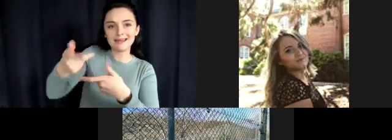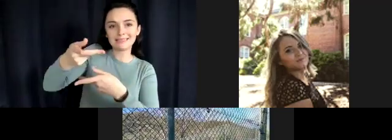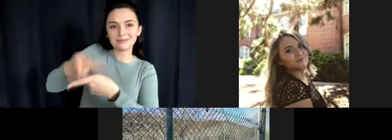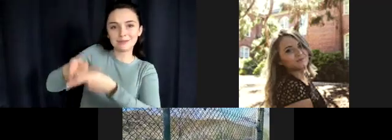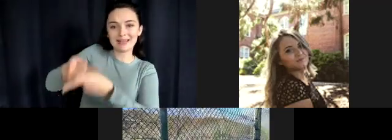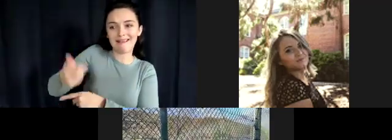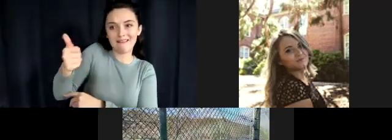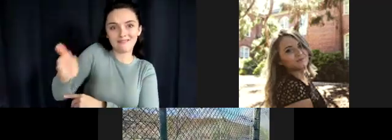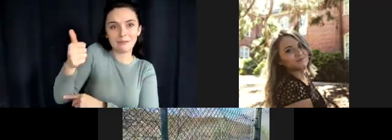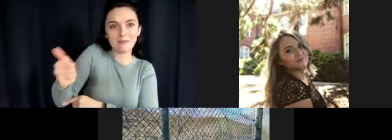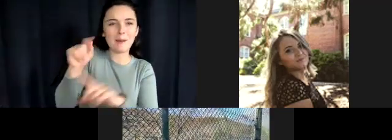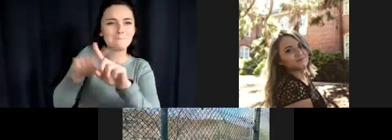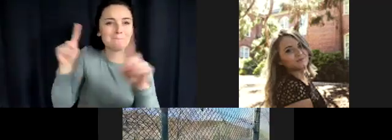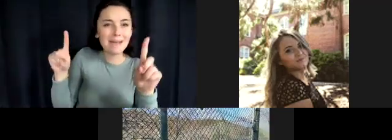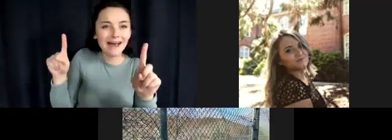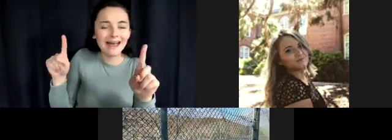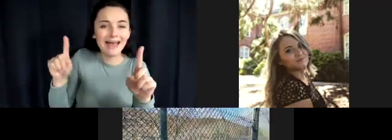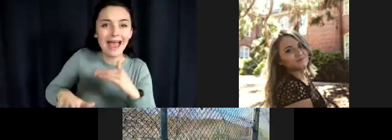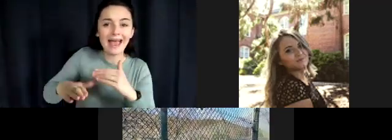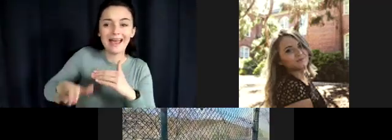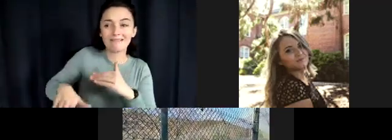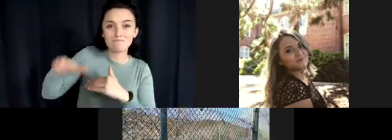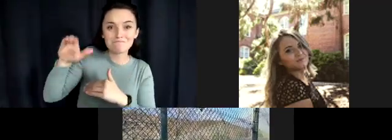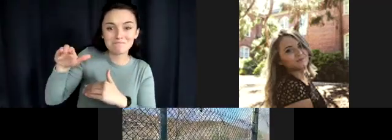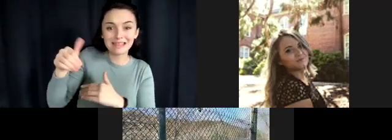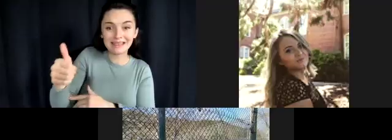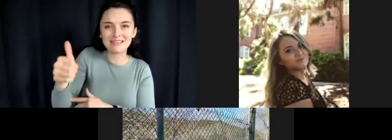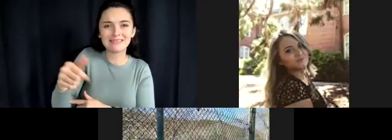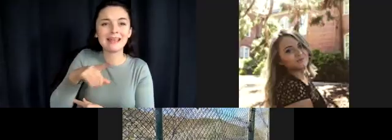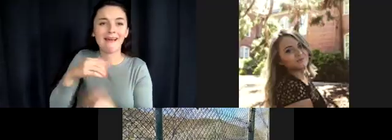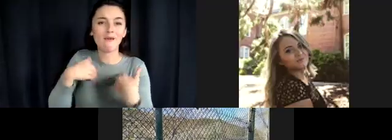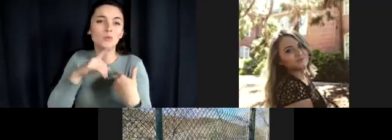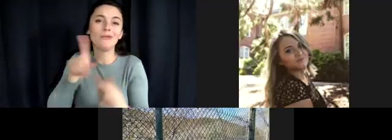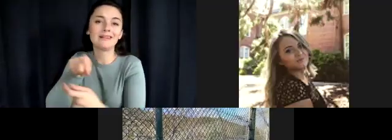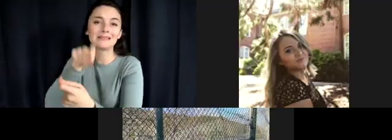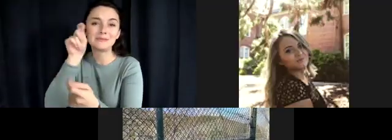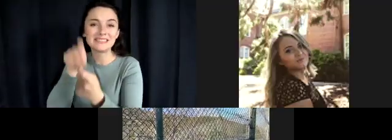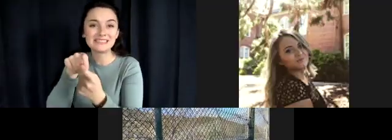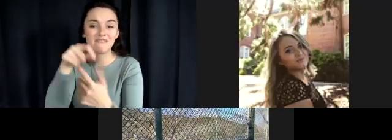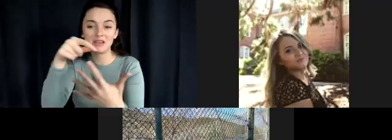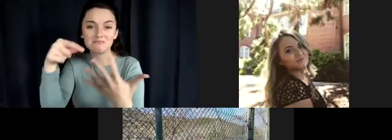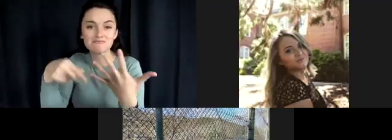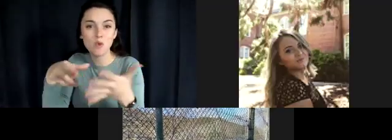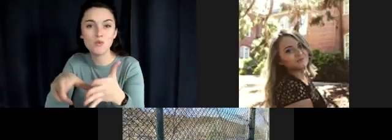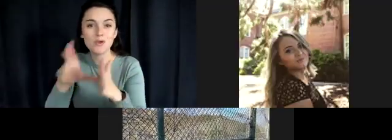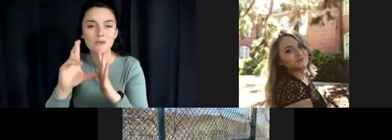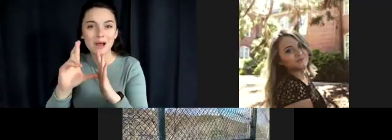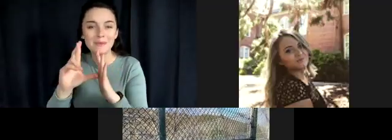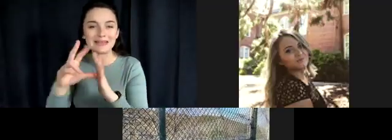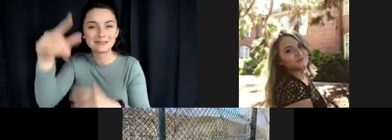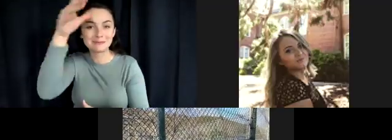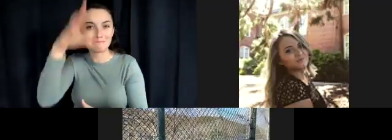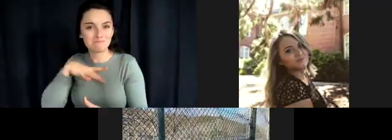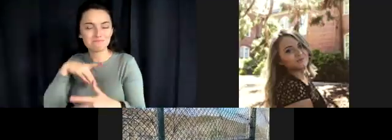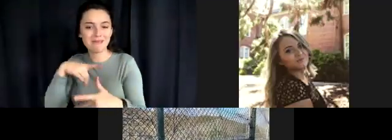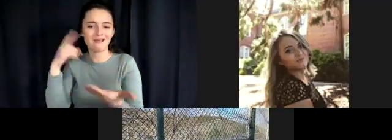head. It can be very difficult. They have very specific diets. So he did some research, and